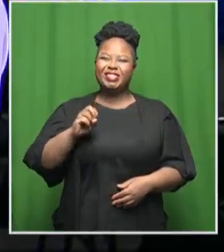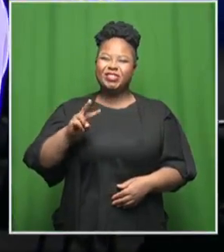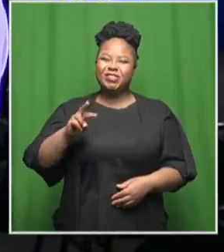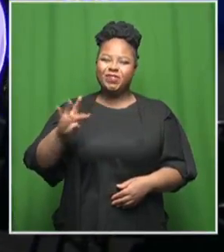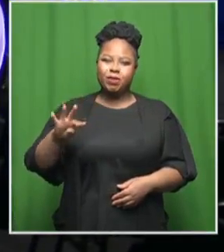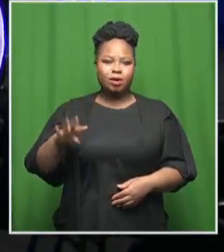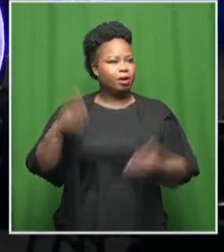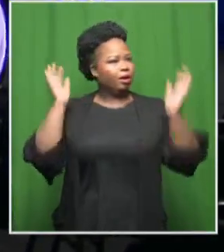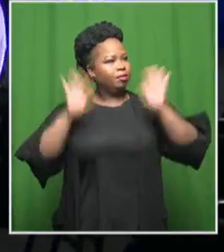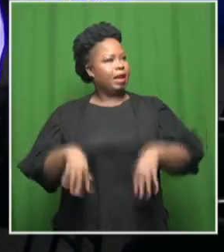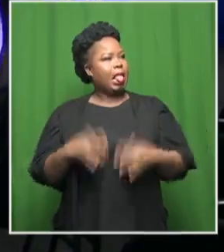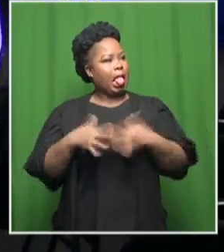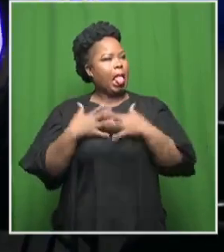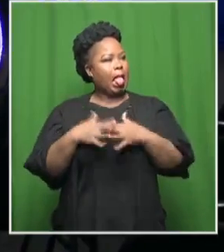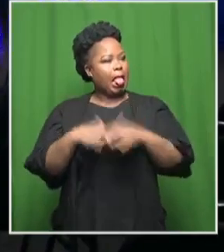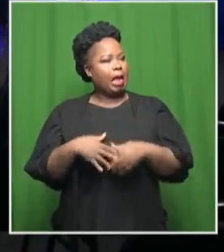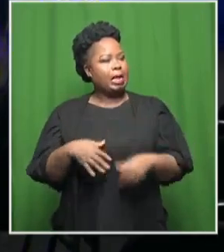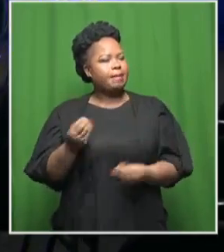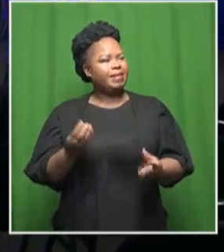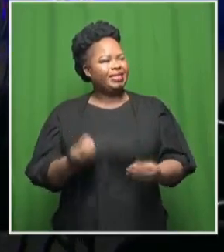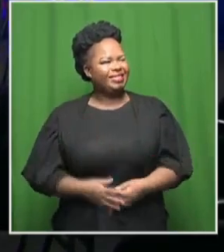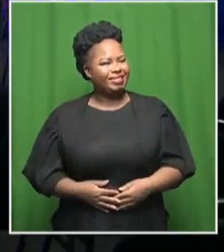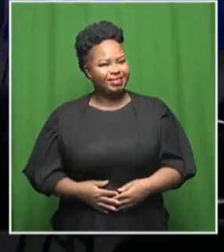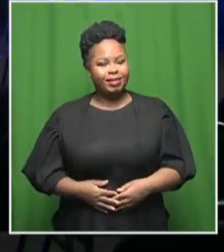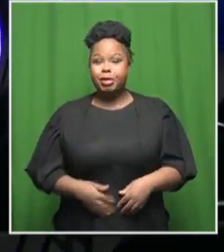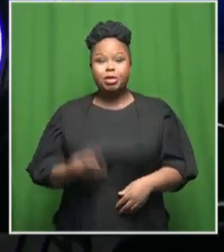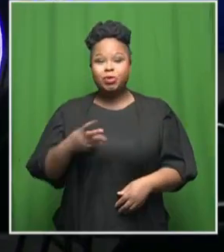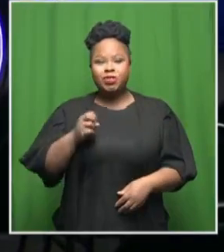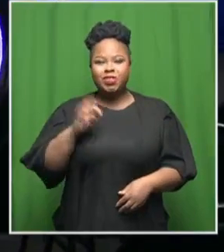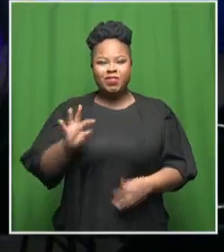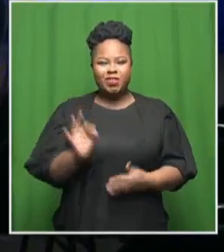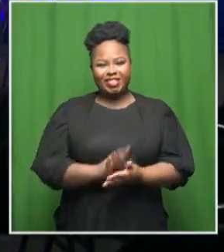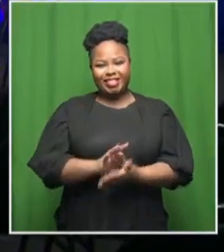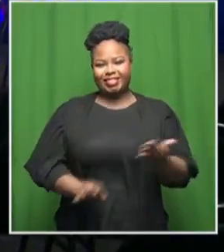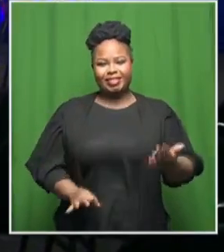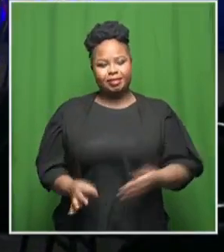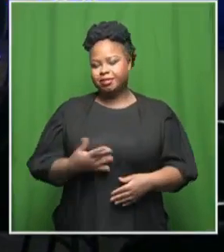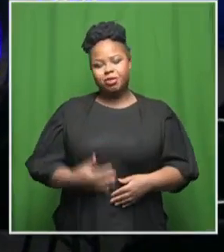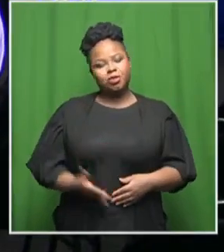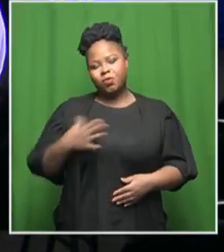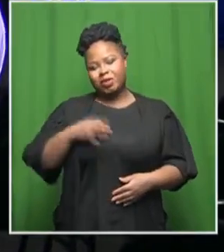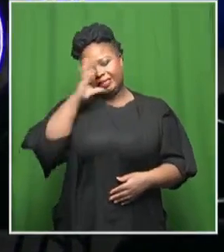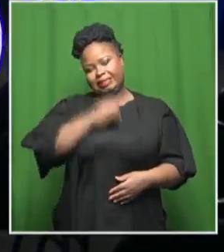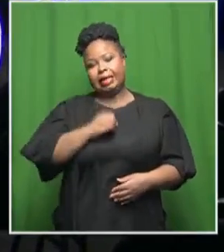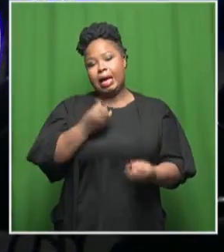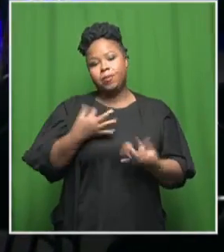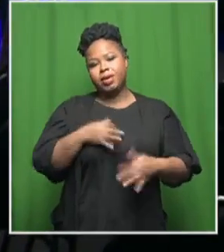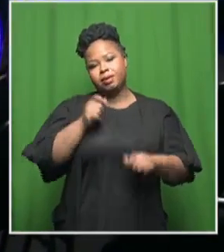2000, and look at us, we still got a long way to go. The 2024 elections, we don't even want to predict. But